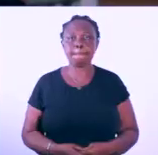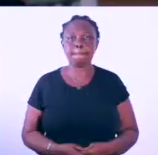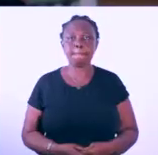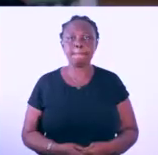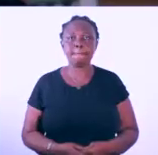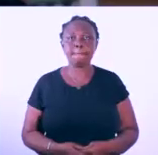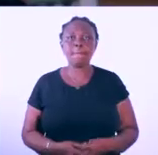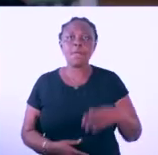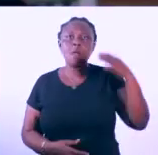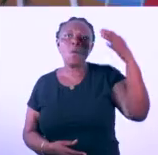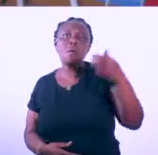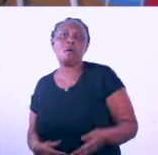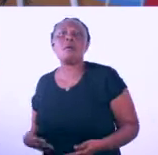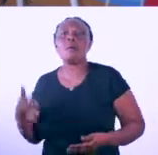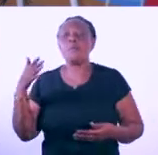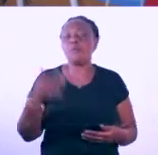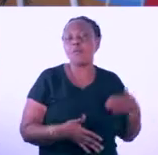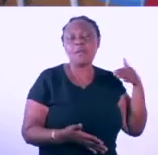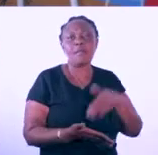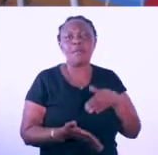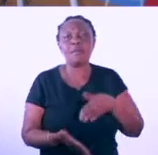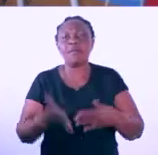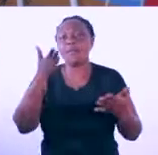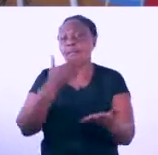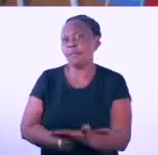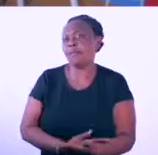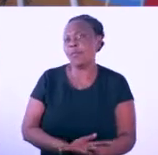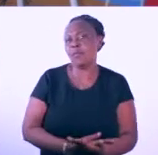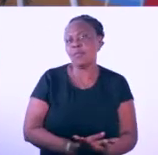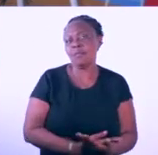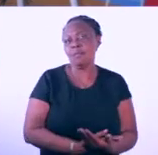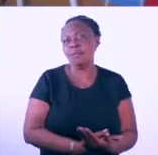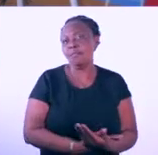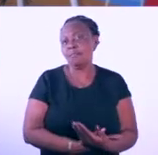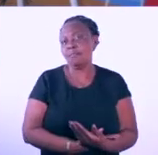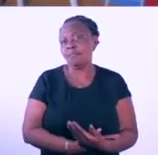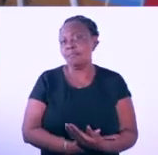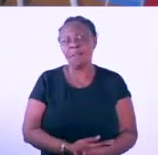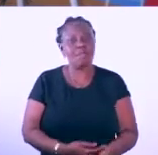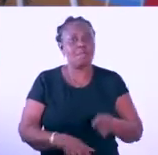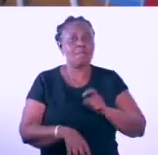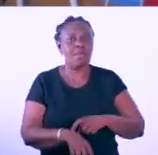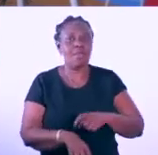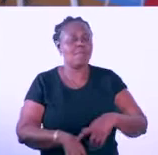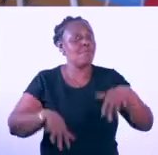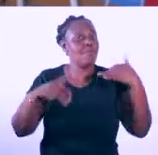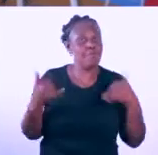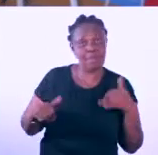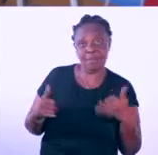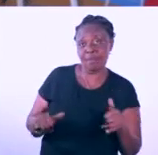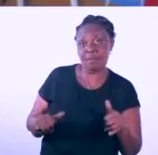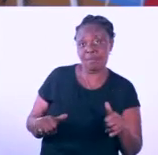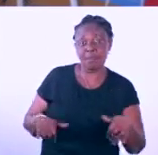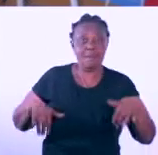Alex, welcome again to my classroom this morning. It is a time to play. I'm